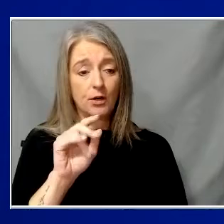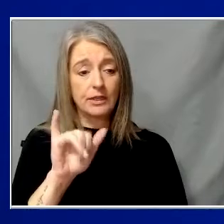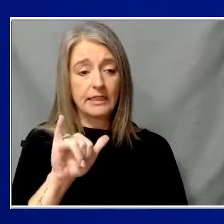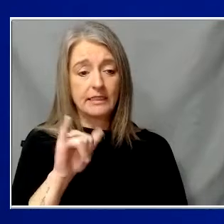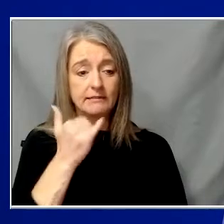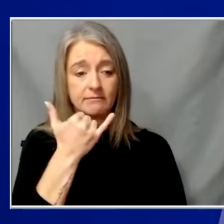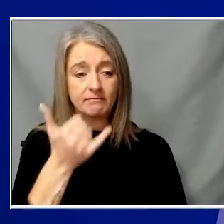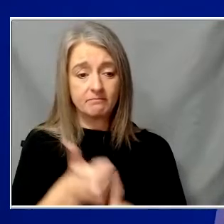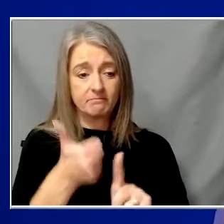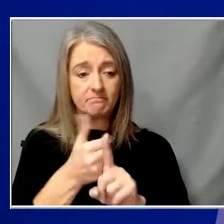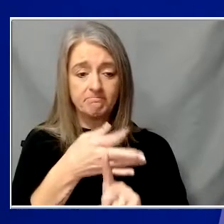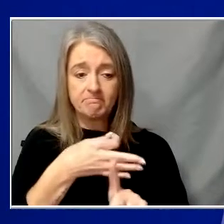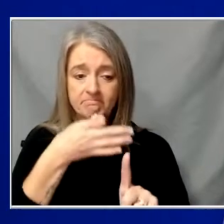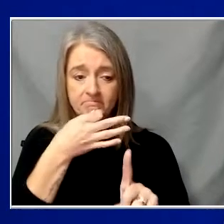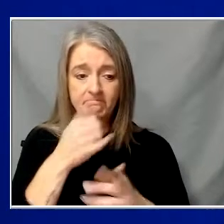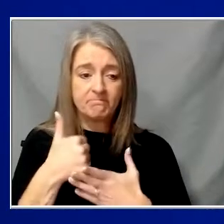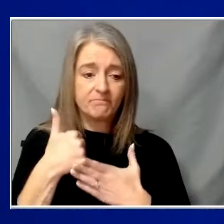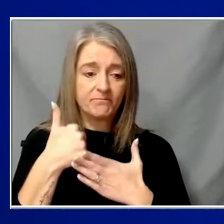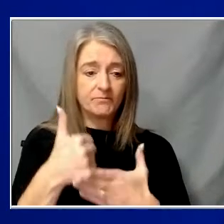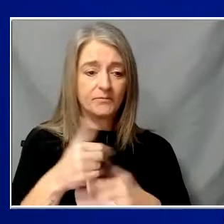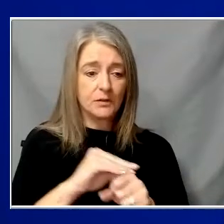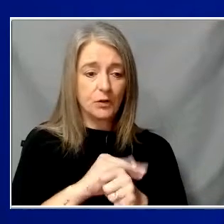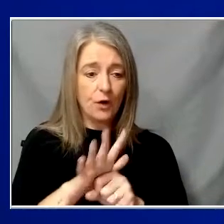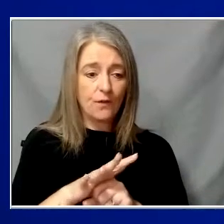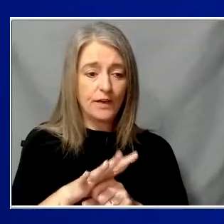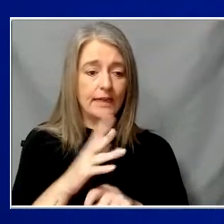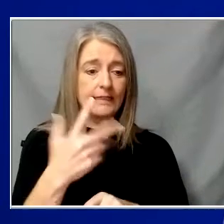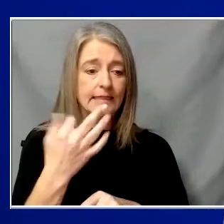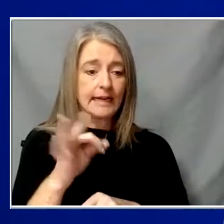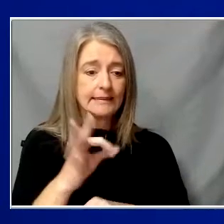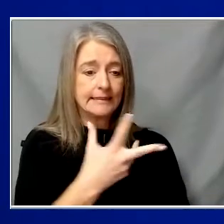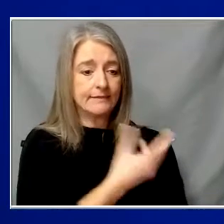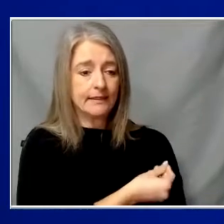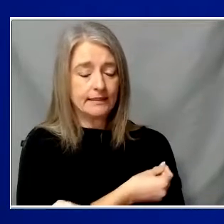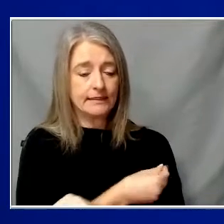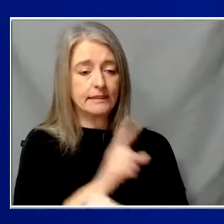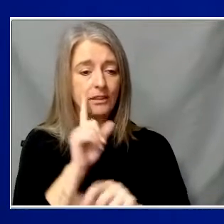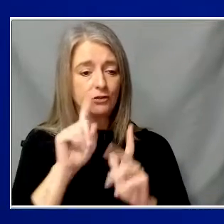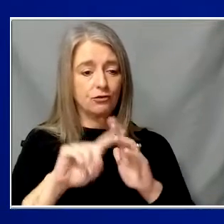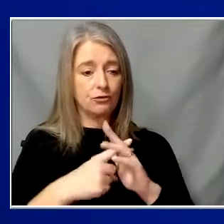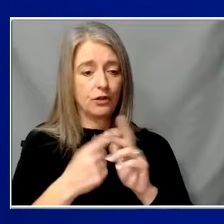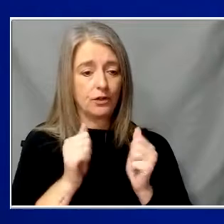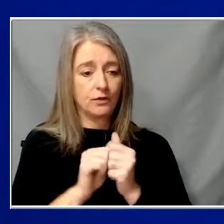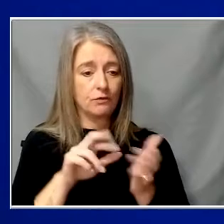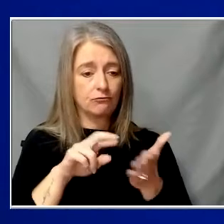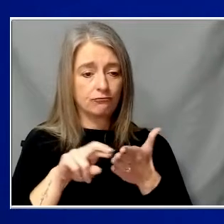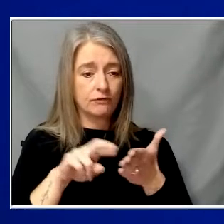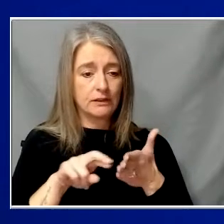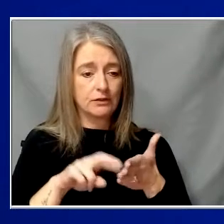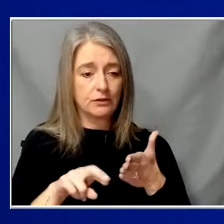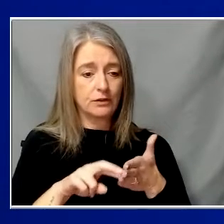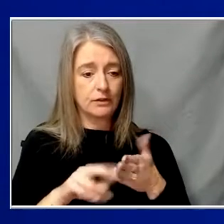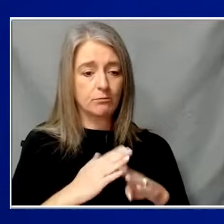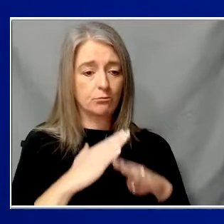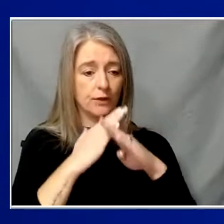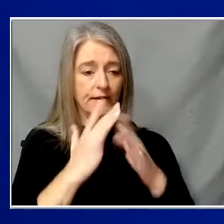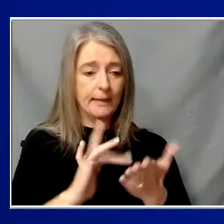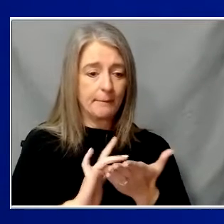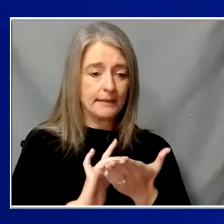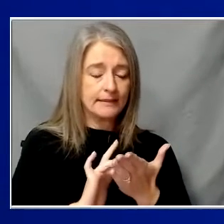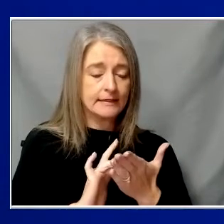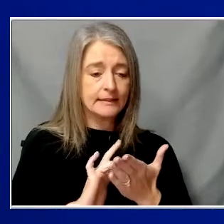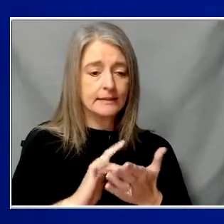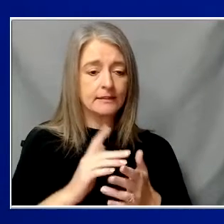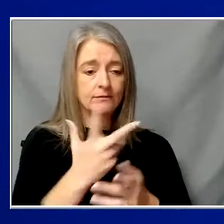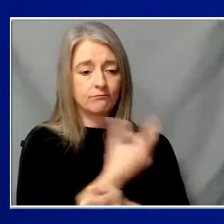helped with the COVID-19 vaccines. He initially, I believe, started out as researching preventive measures, vaccines, or